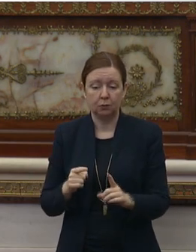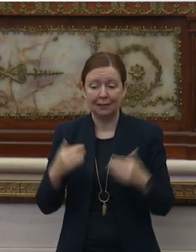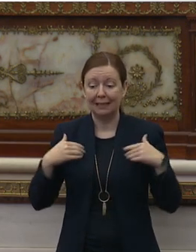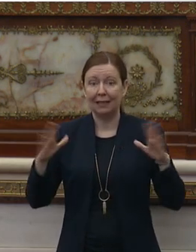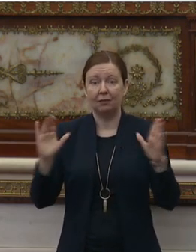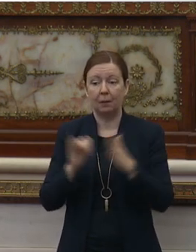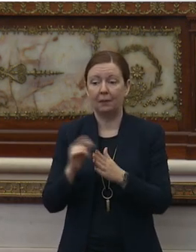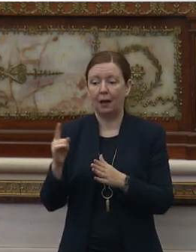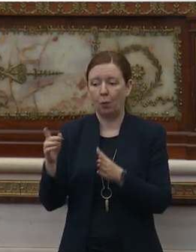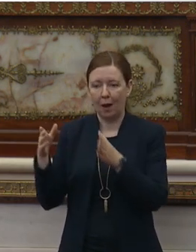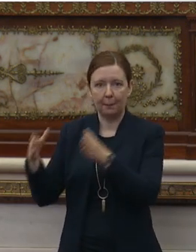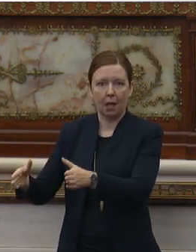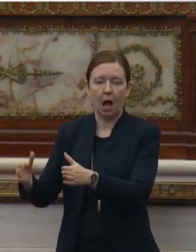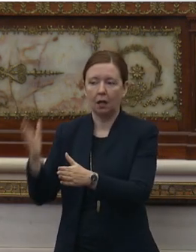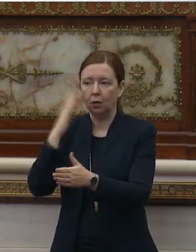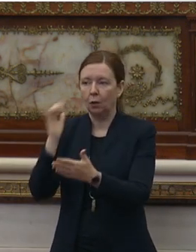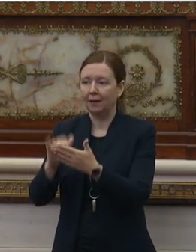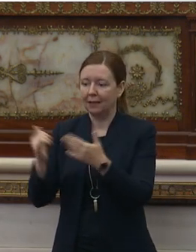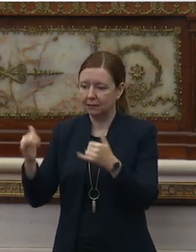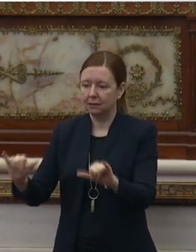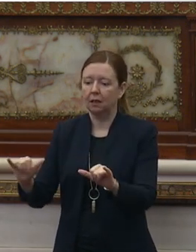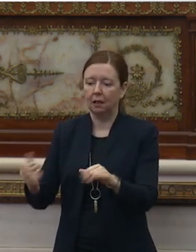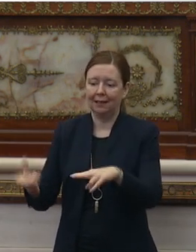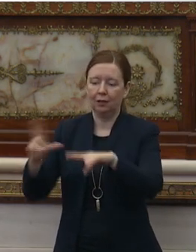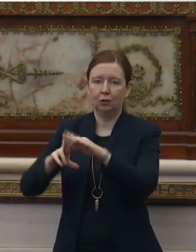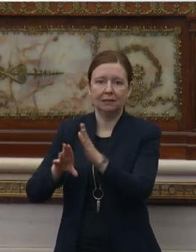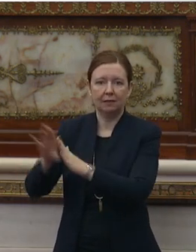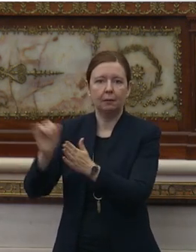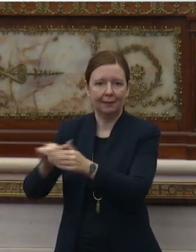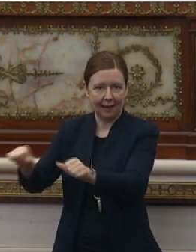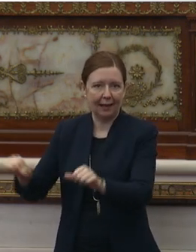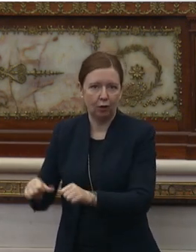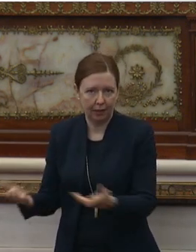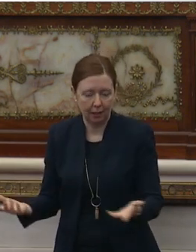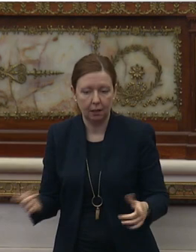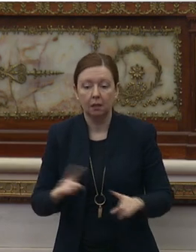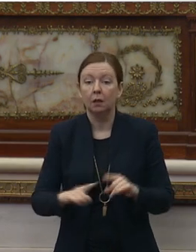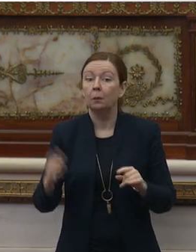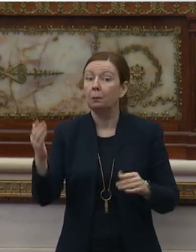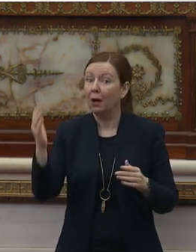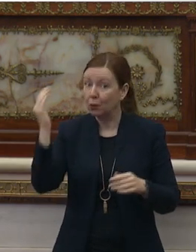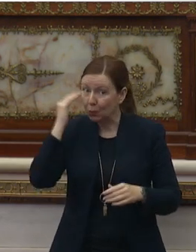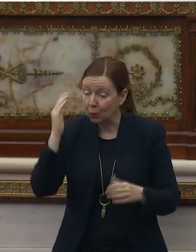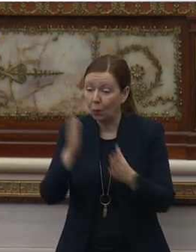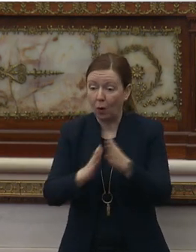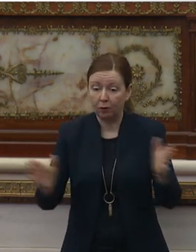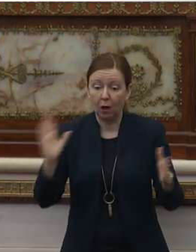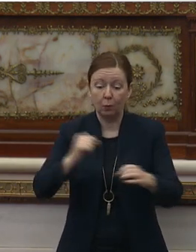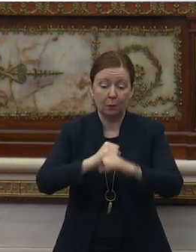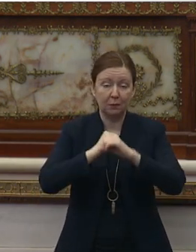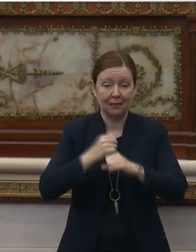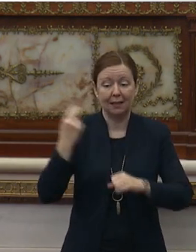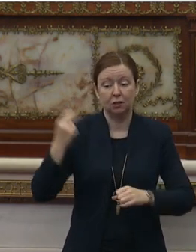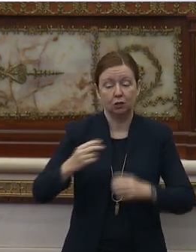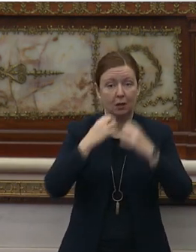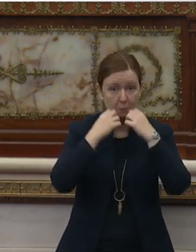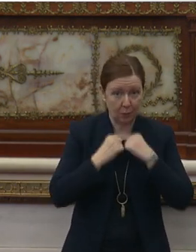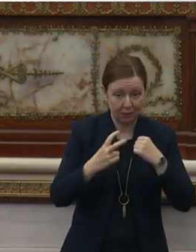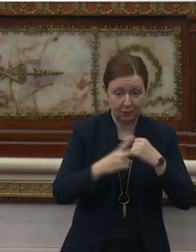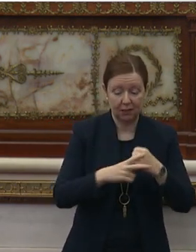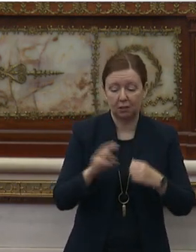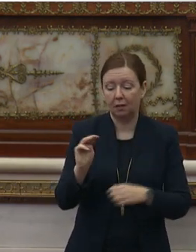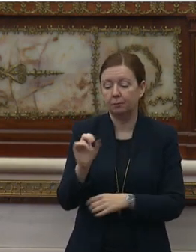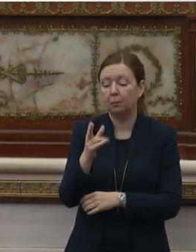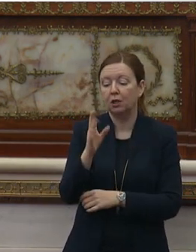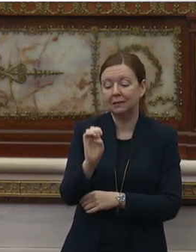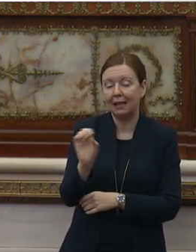up that one block, knowing that it would still increase development in that area, but knew overall it would protect the historic preservation of the Mercantile